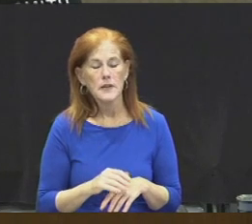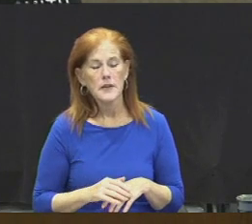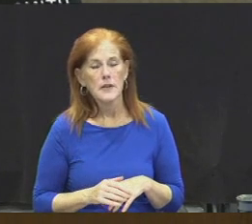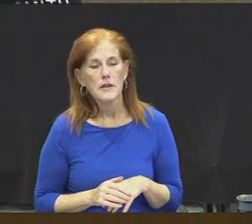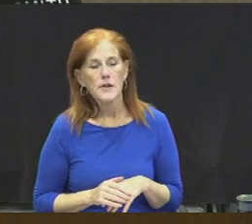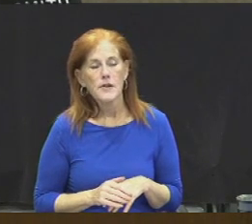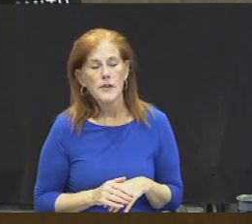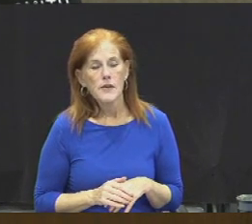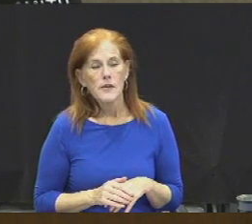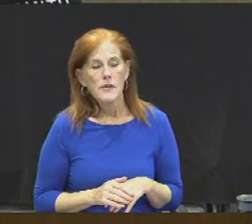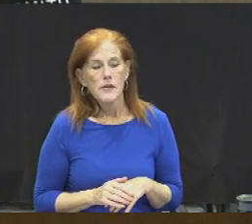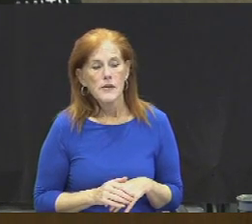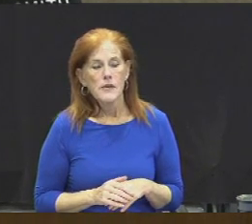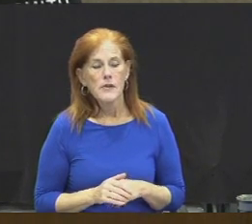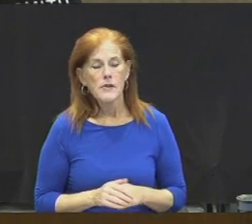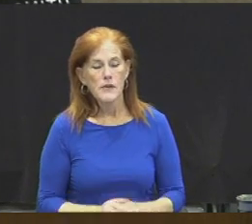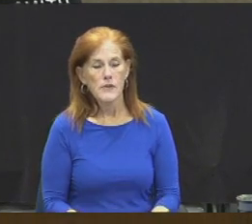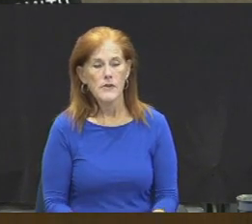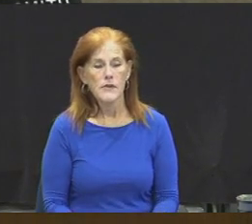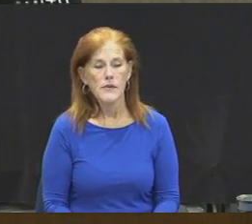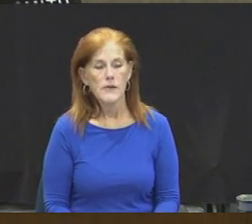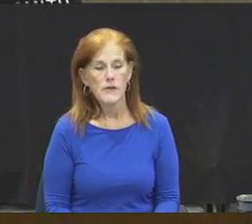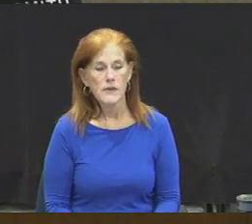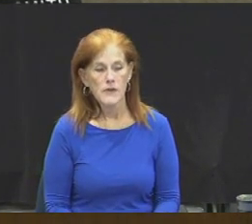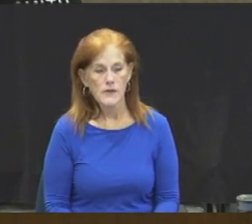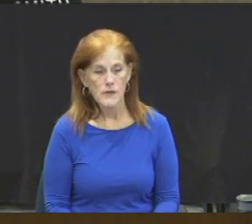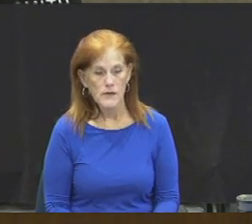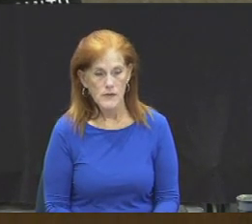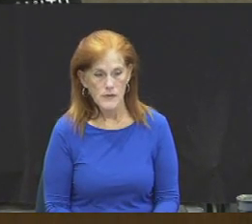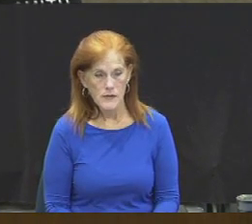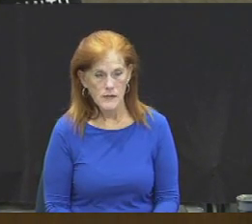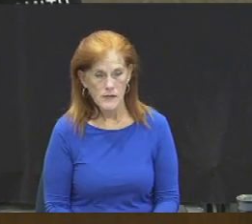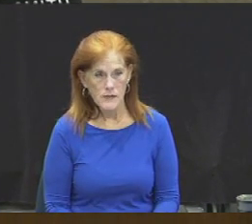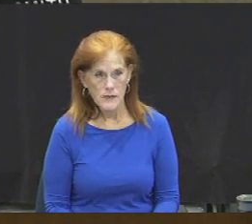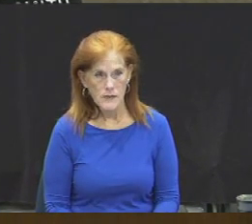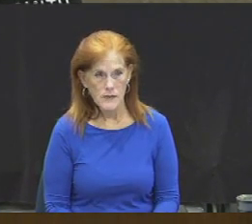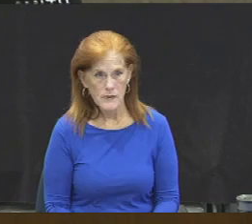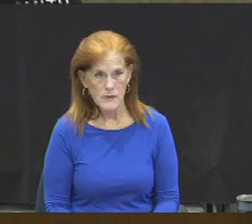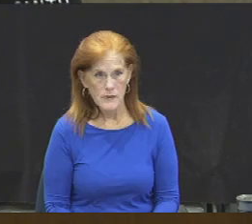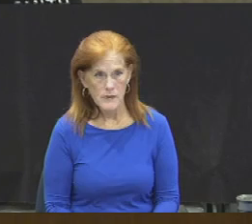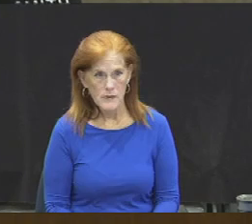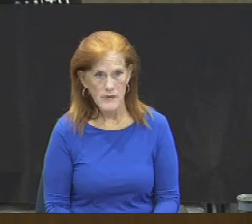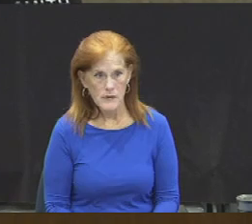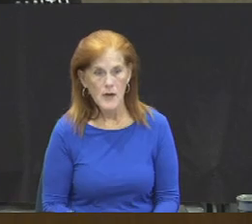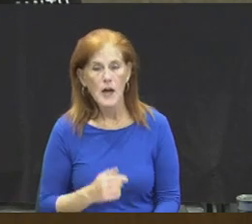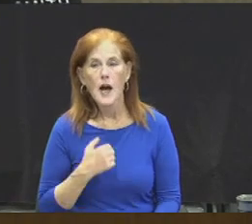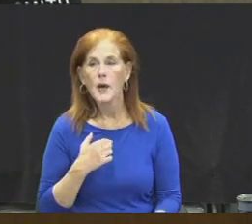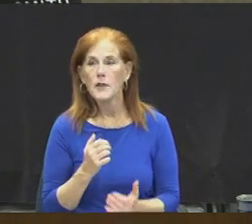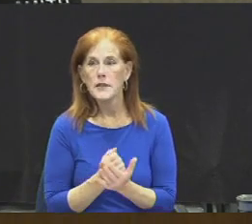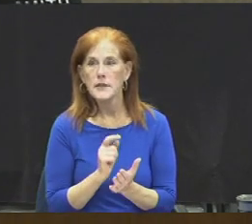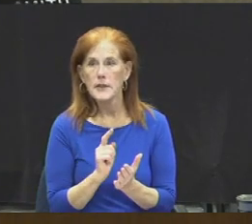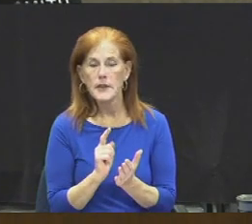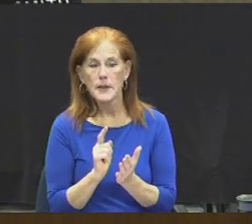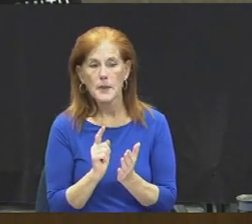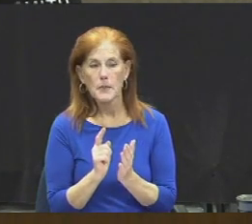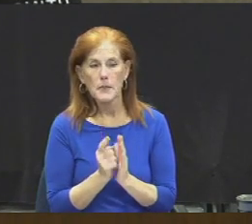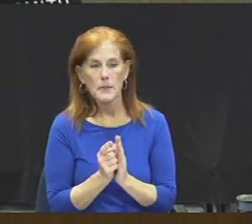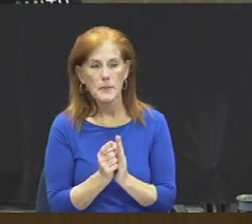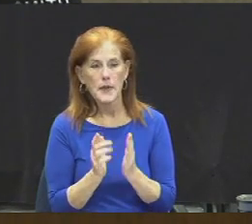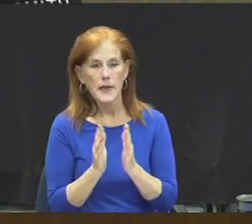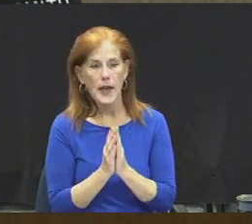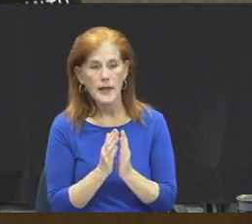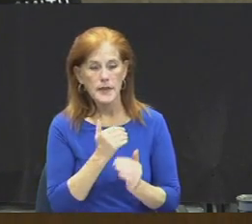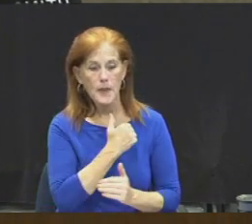before the end of the meeting. Um, uh, I want to take a second and have the